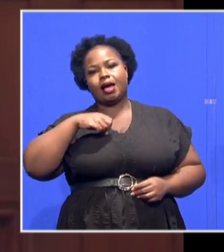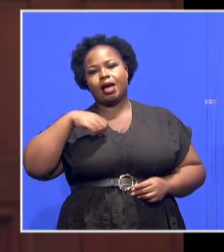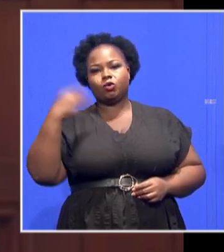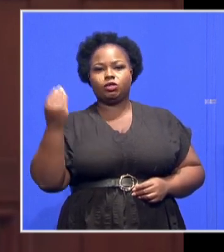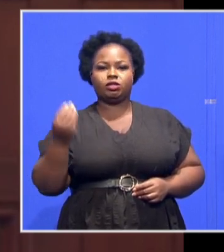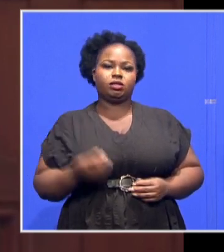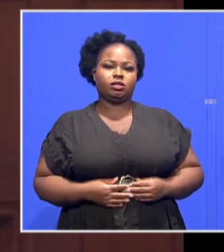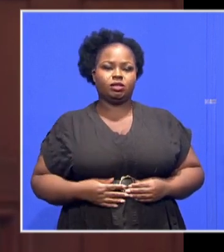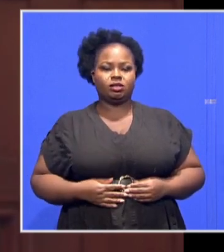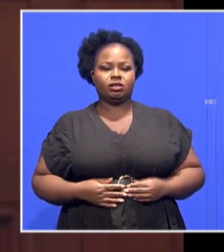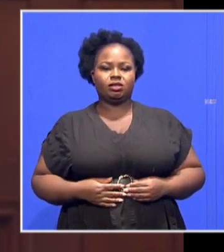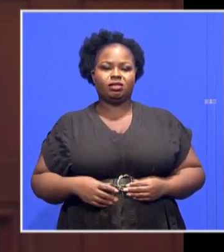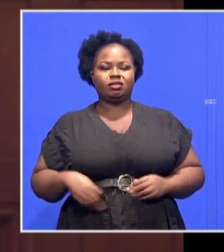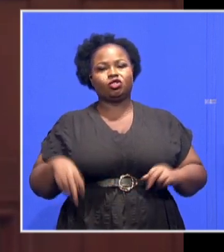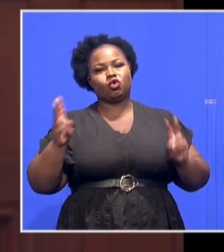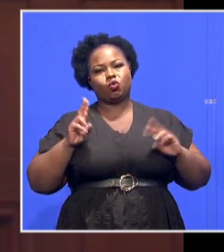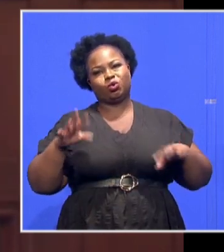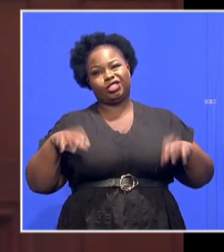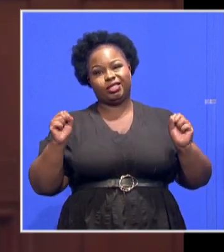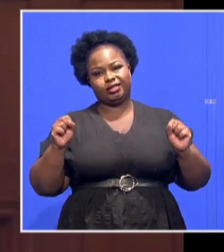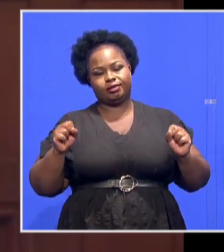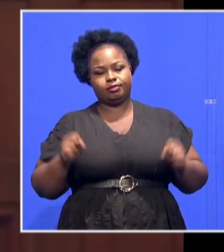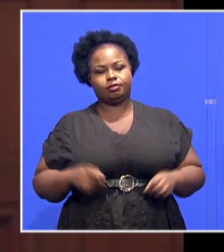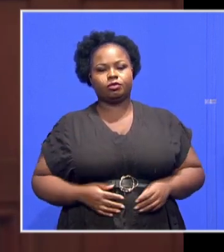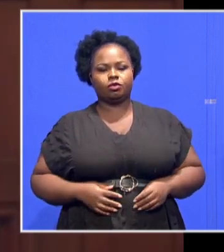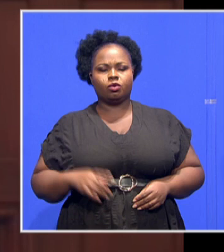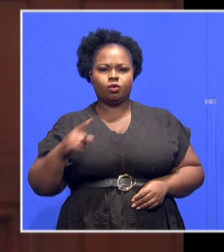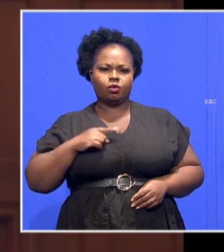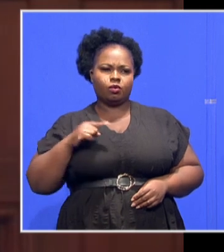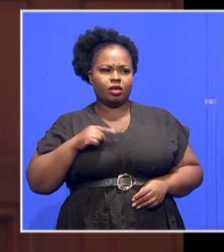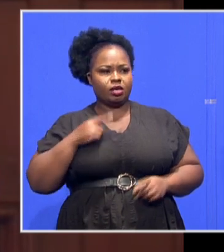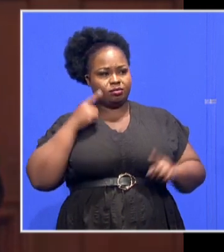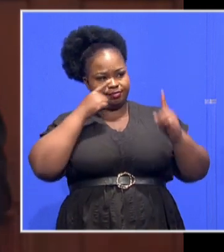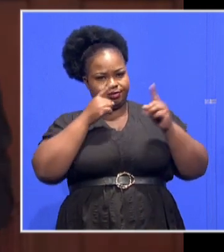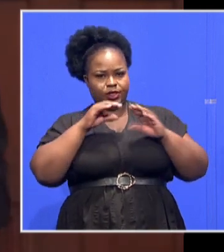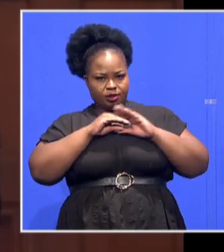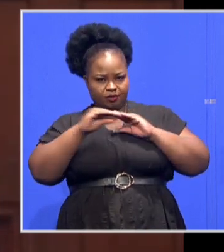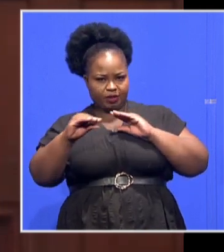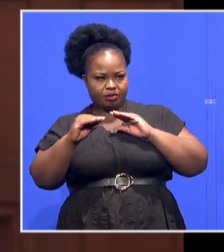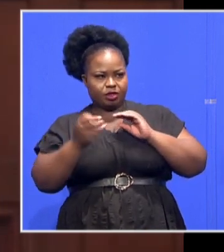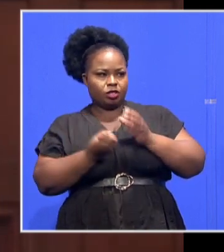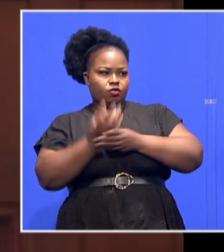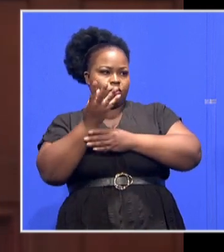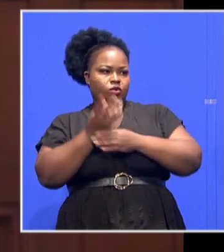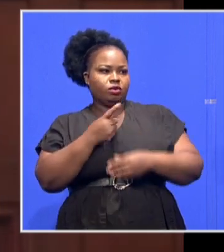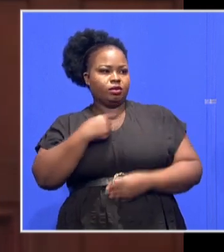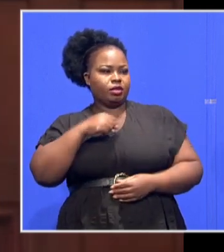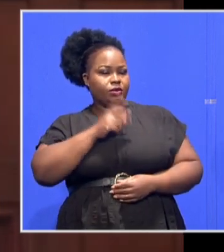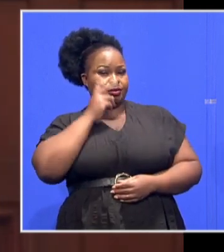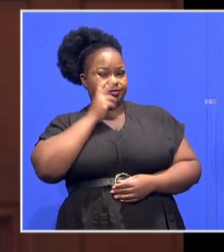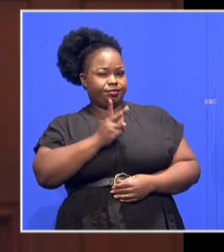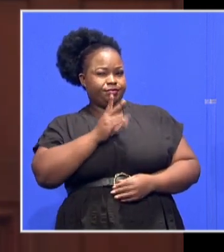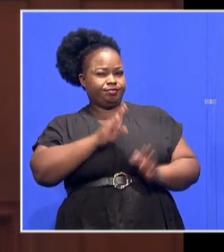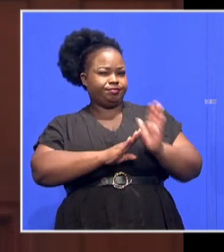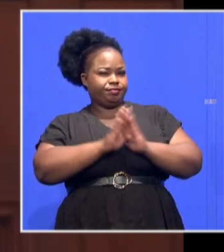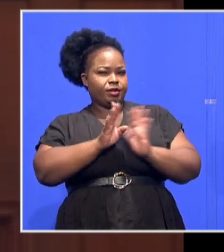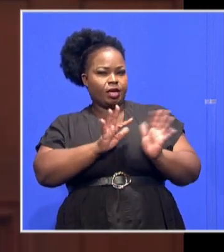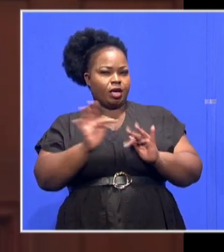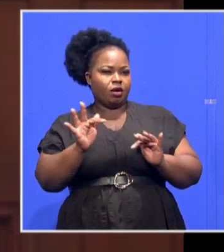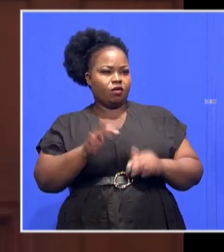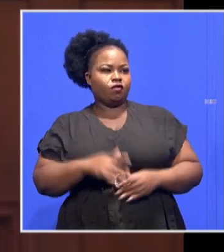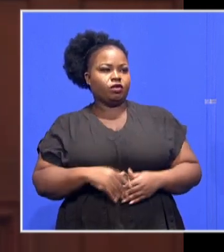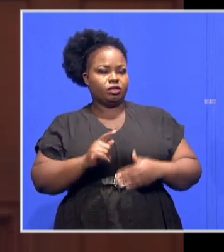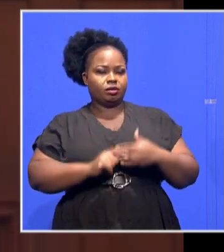Because this is by far the single biggest impediment to investment and growth. So let's look at those figures over the course of the term of